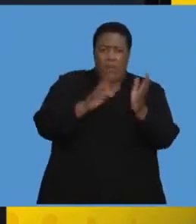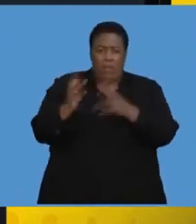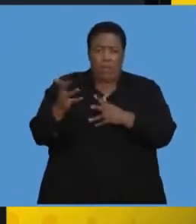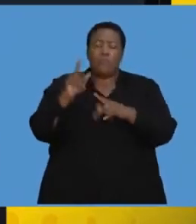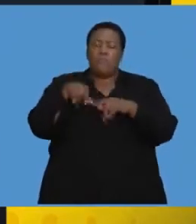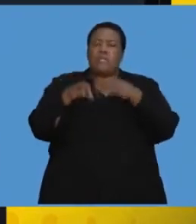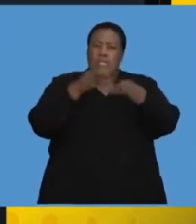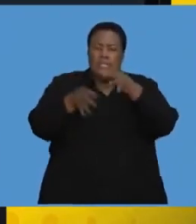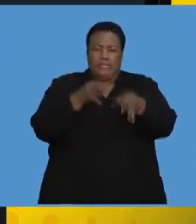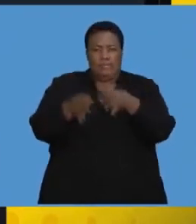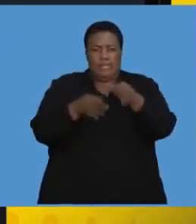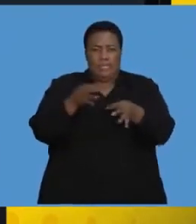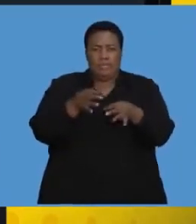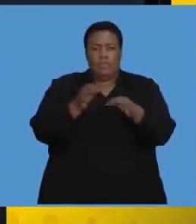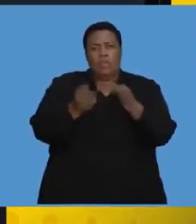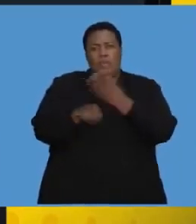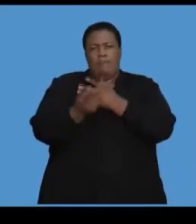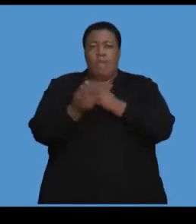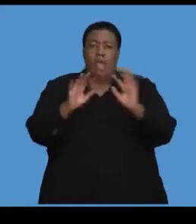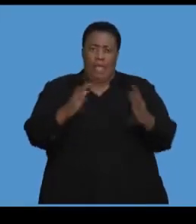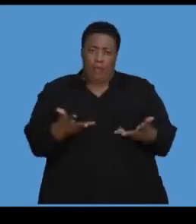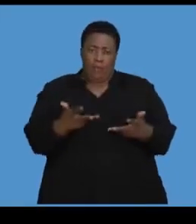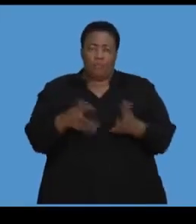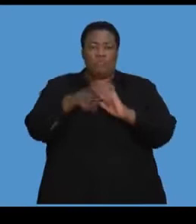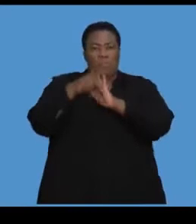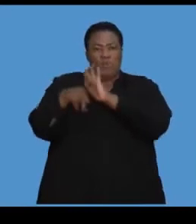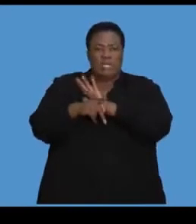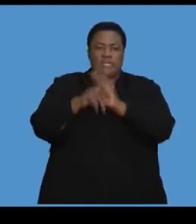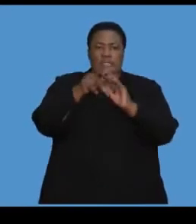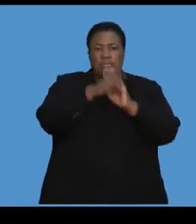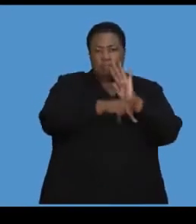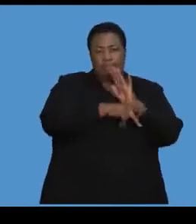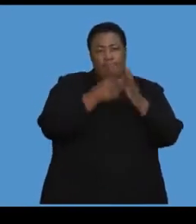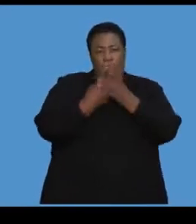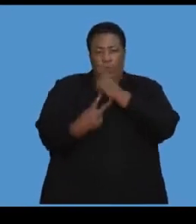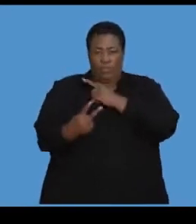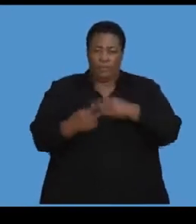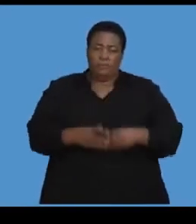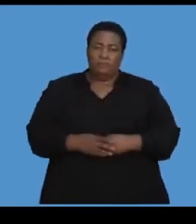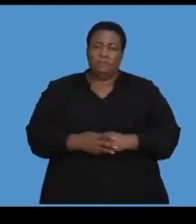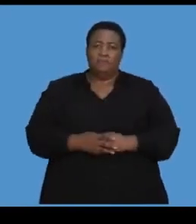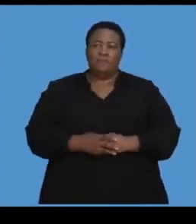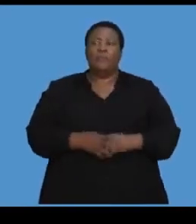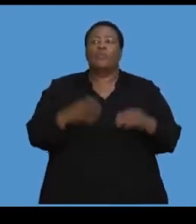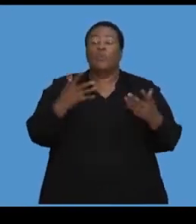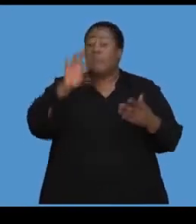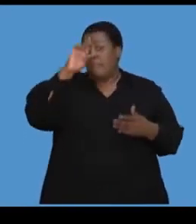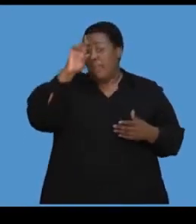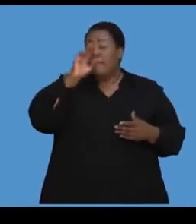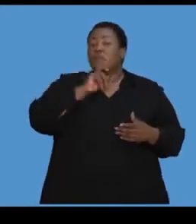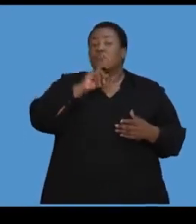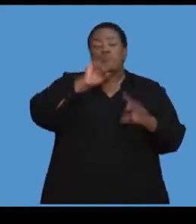expansionary monetary and fiscal policy there. Remember, or use point form there